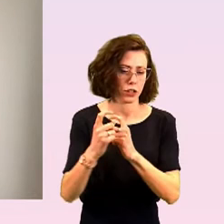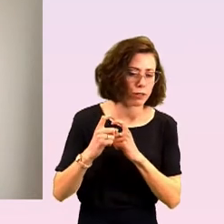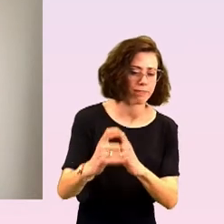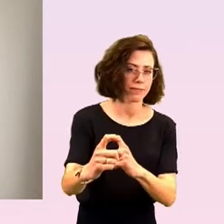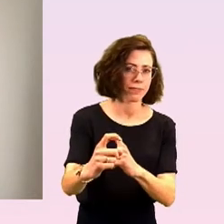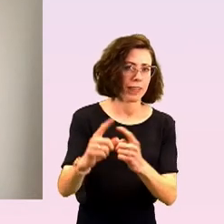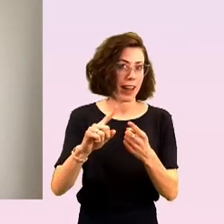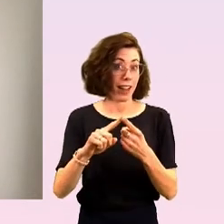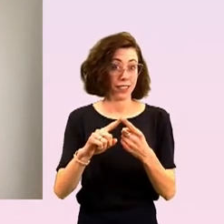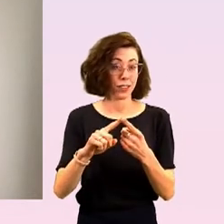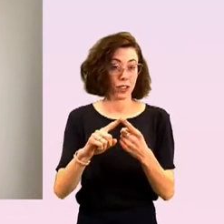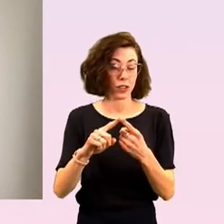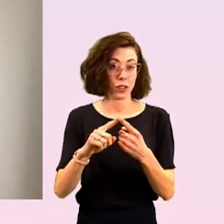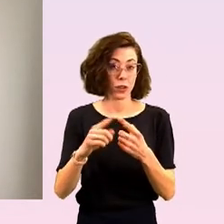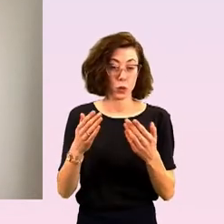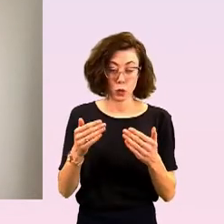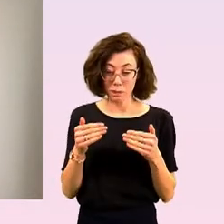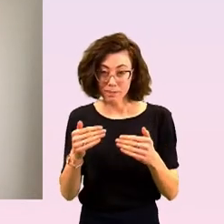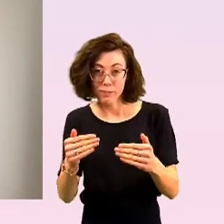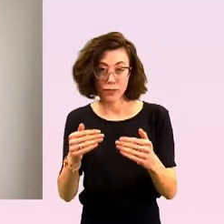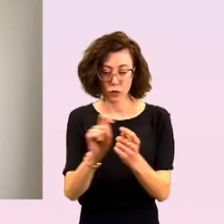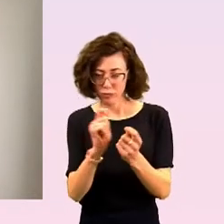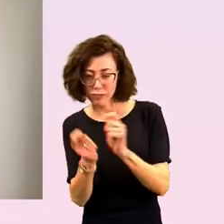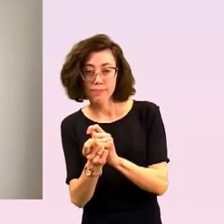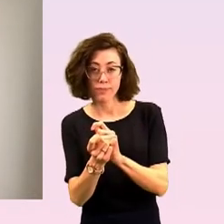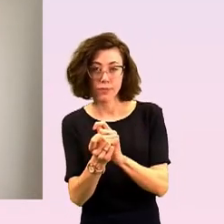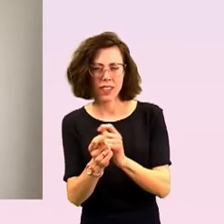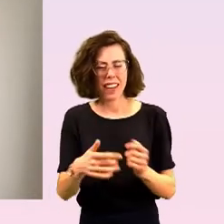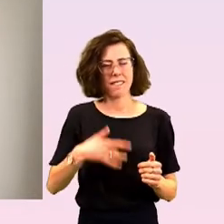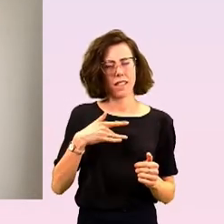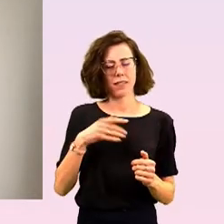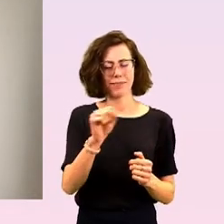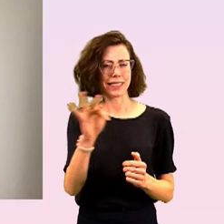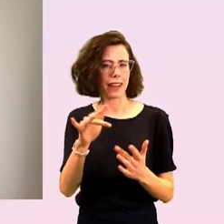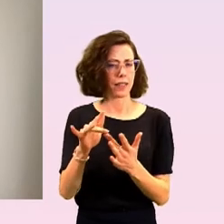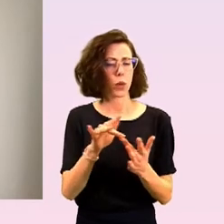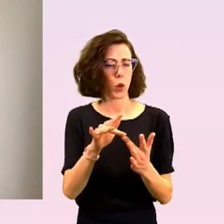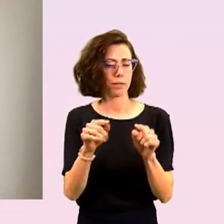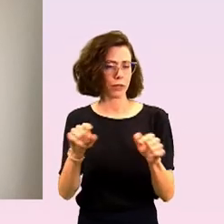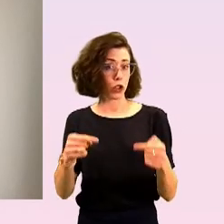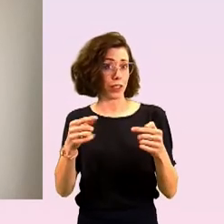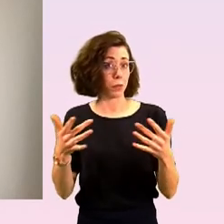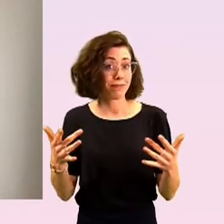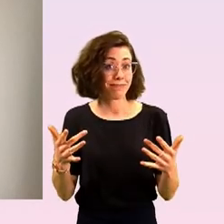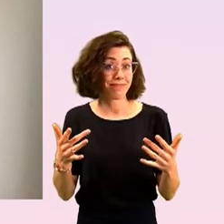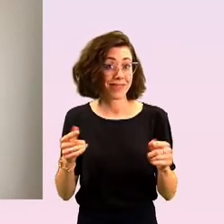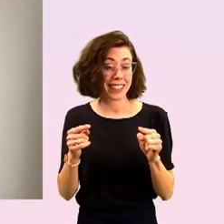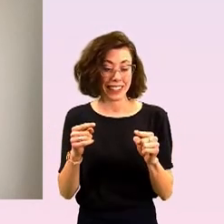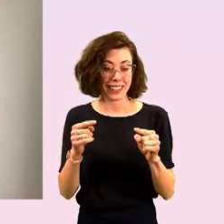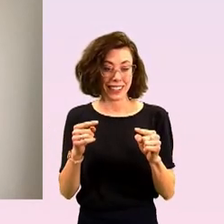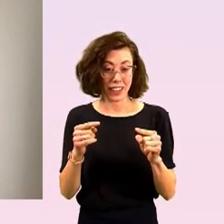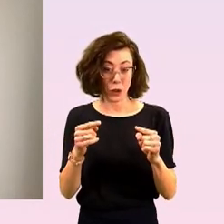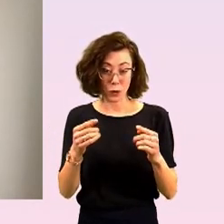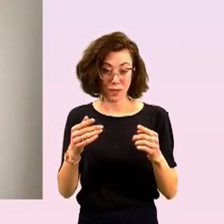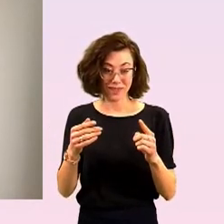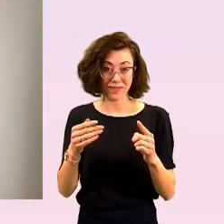and to move the dial, because I think part of the challenge with staff networks can be sort of reaching that plateau. So like you kind